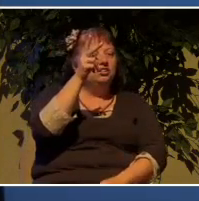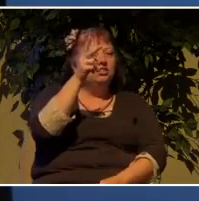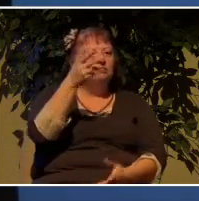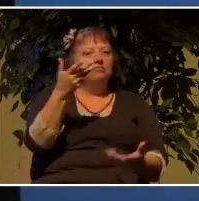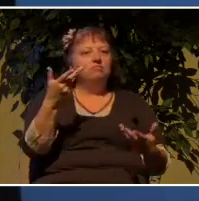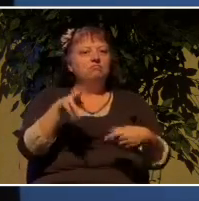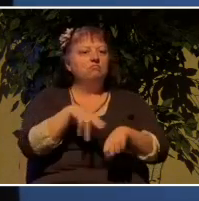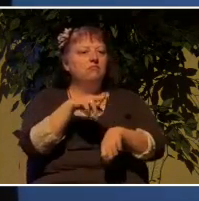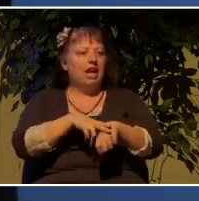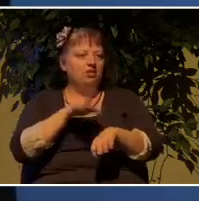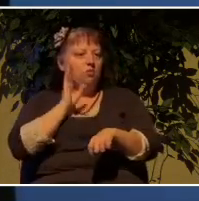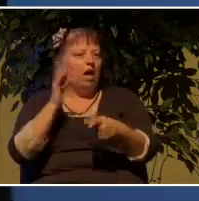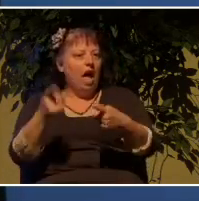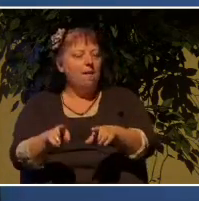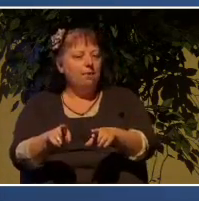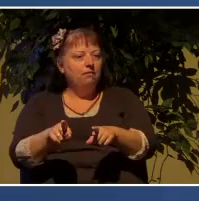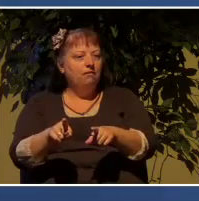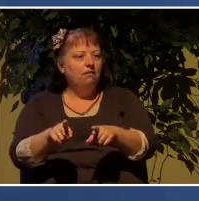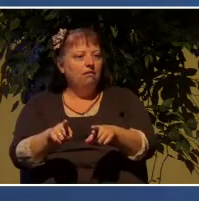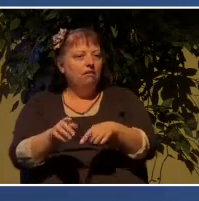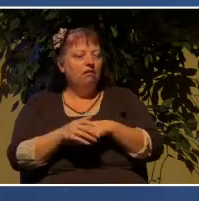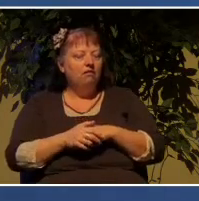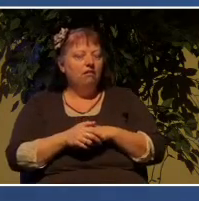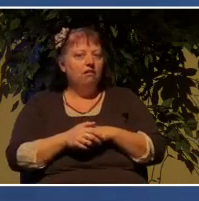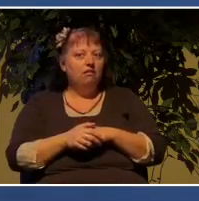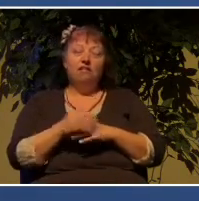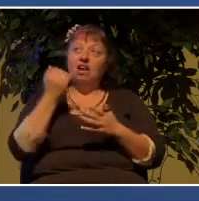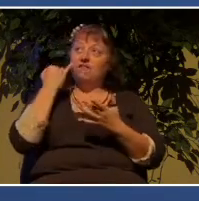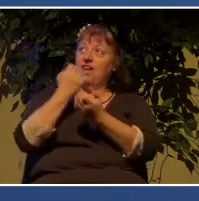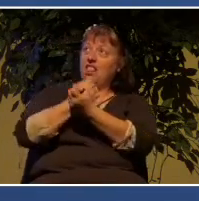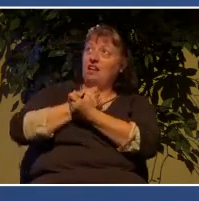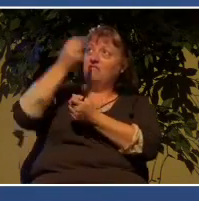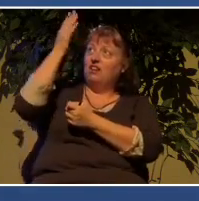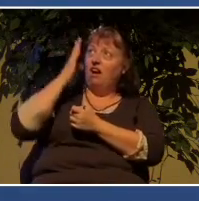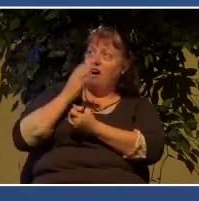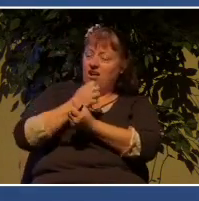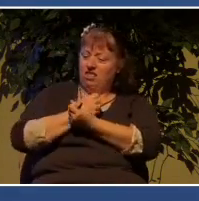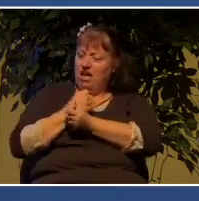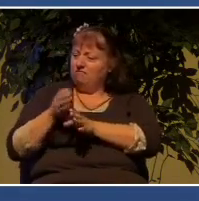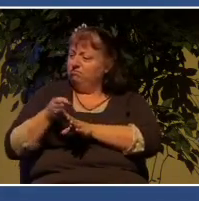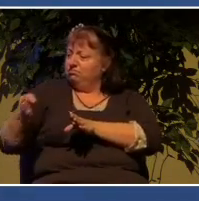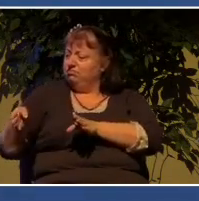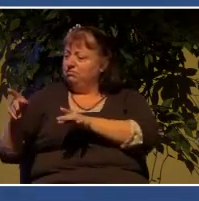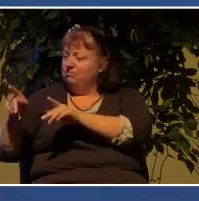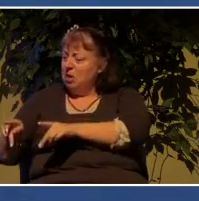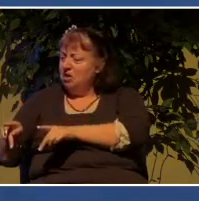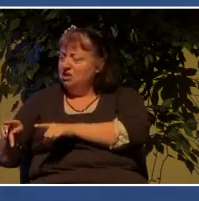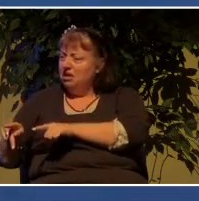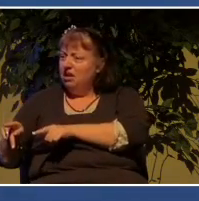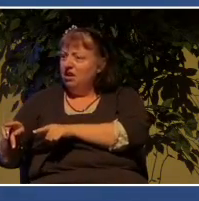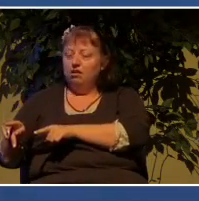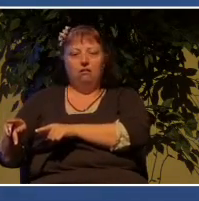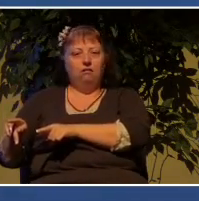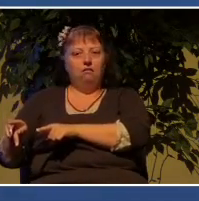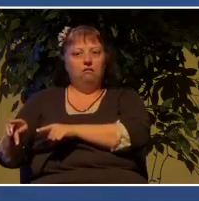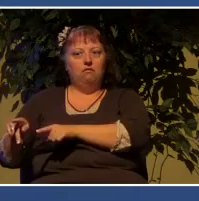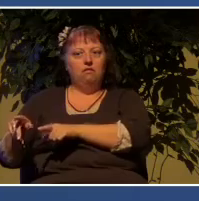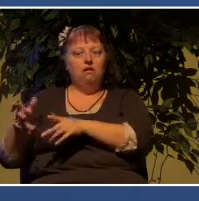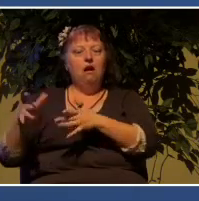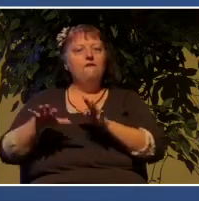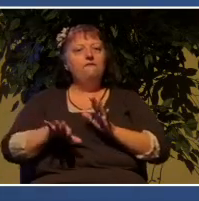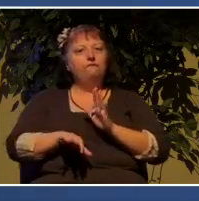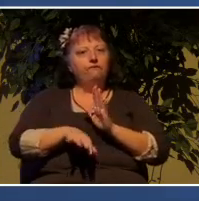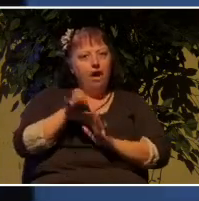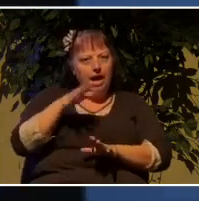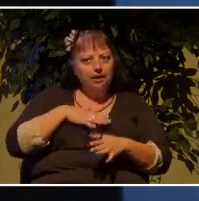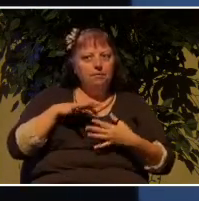isn't it? And if I love God and if I love my neighbor, then finding and cultivating my spiritual gifts